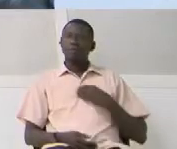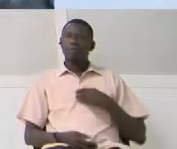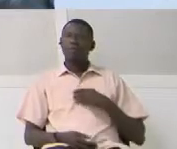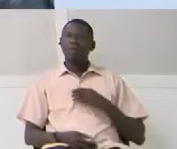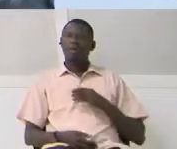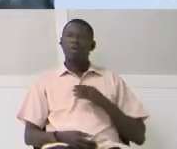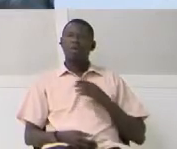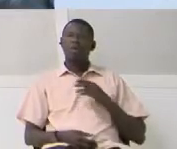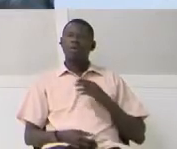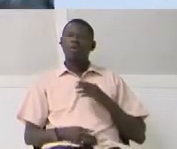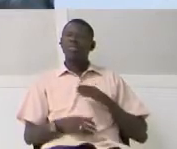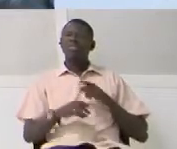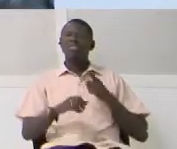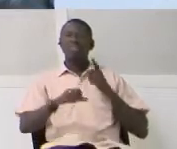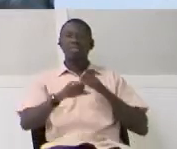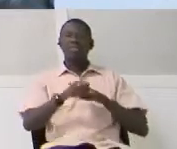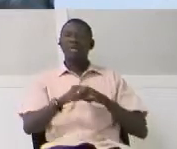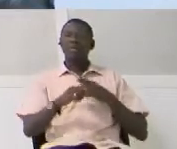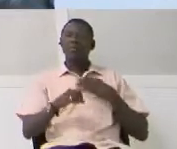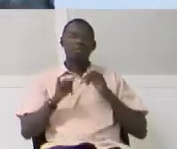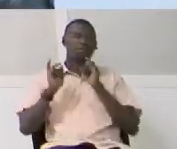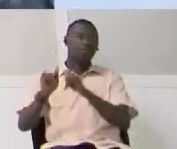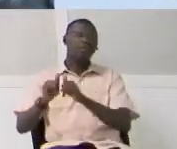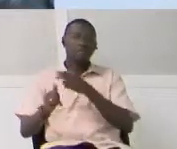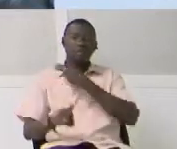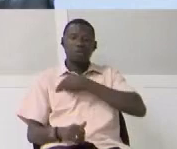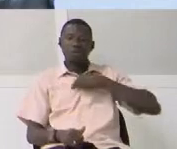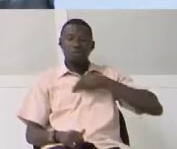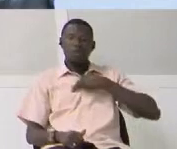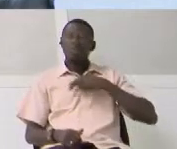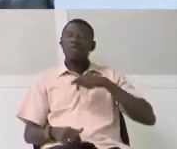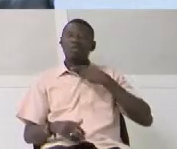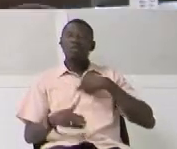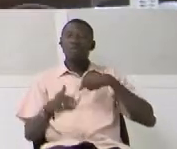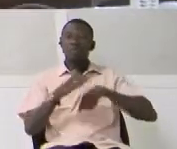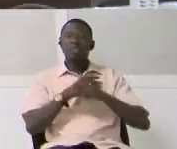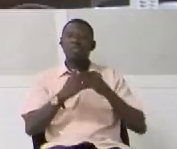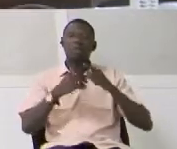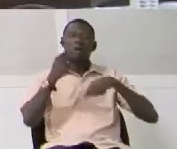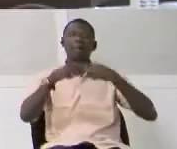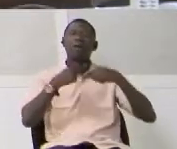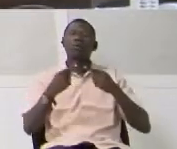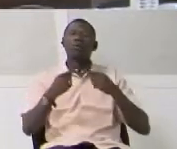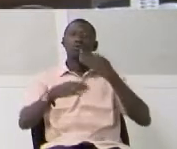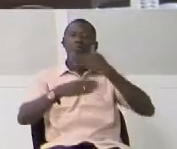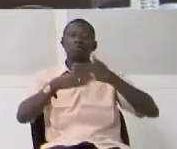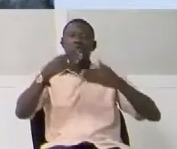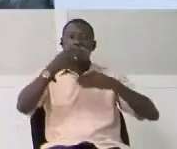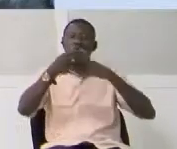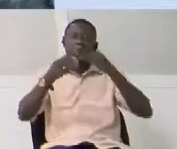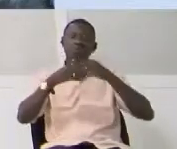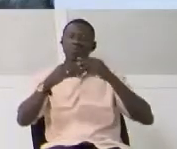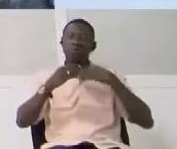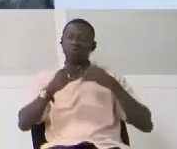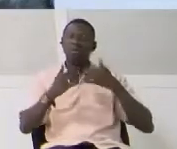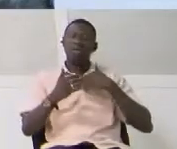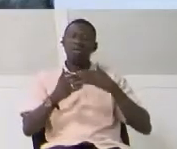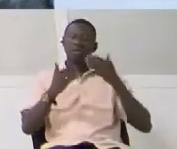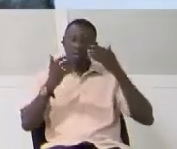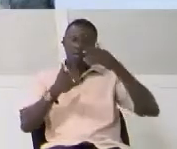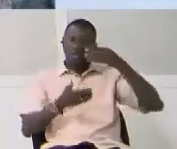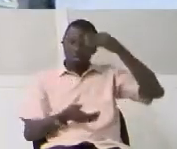stay in Norway was on construction. That's what I learned. I learned skills.